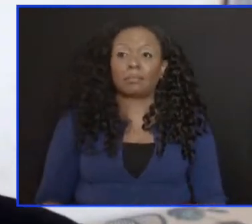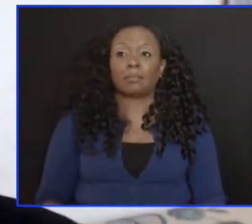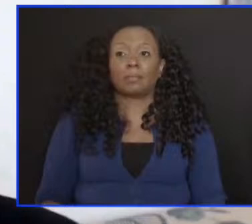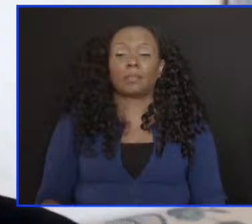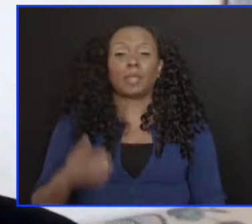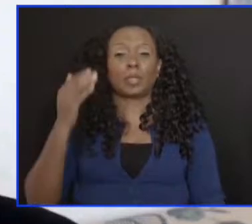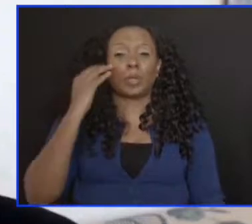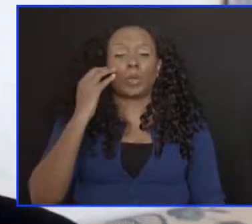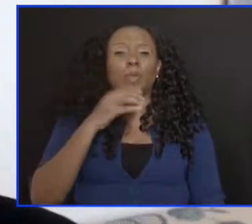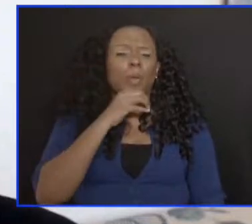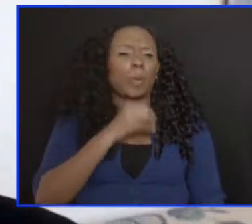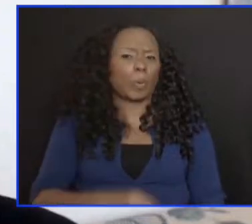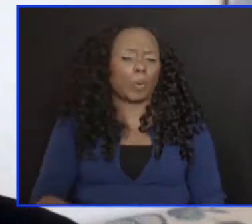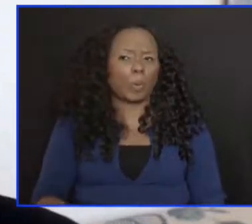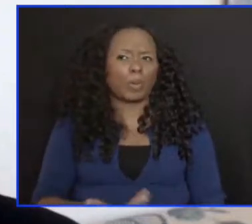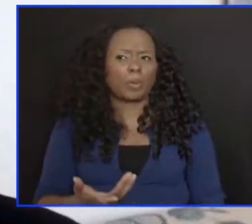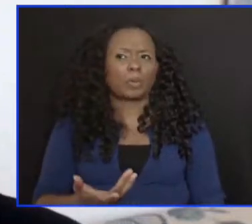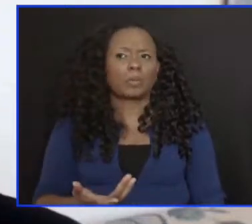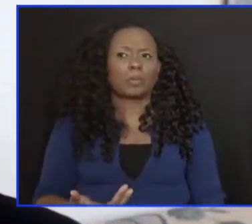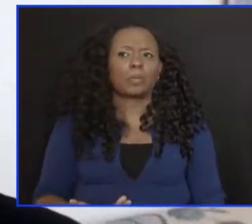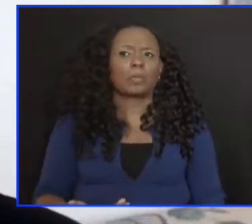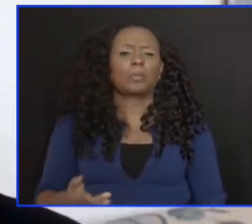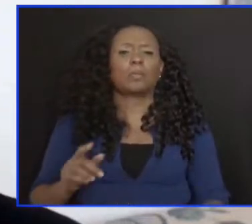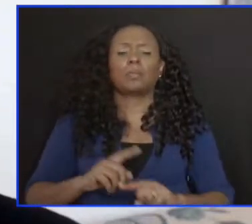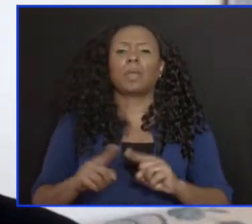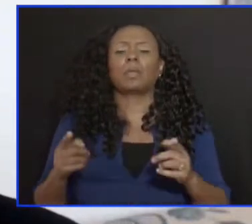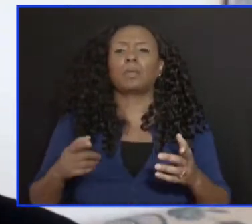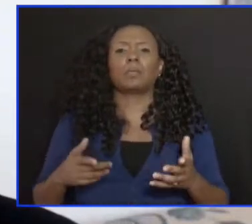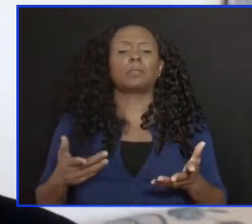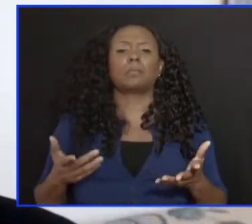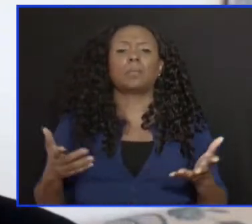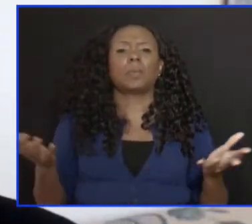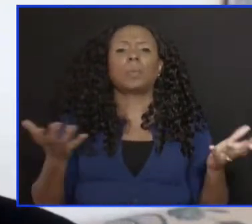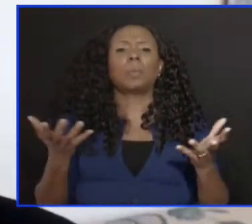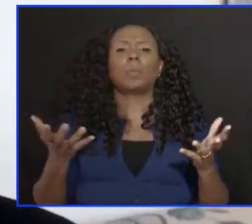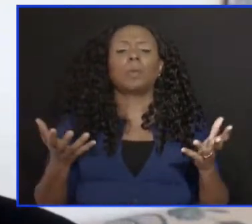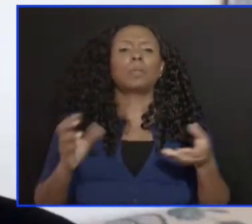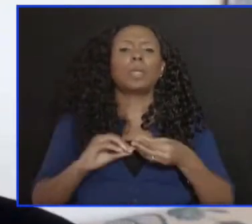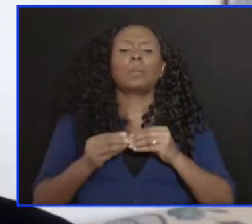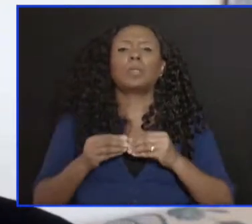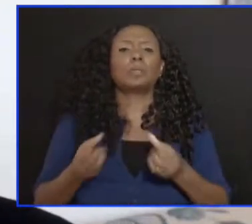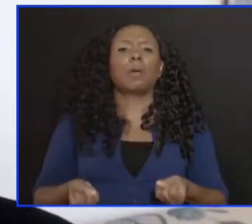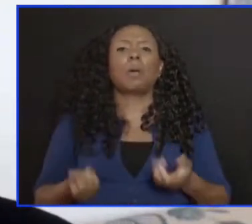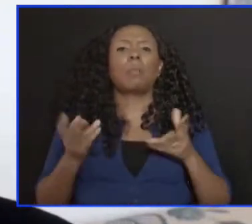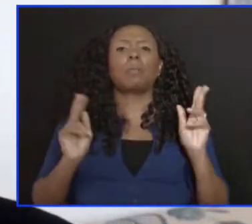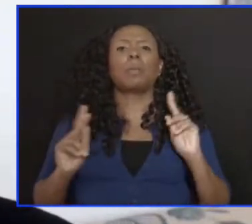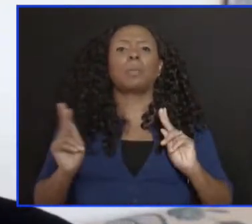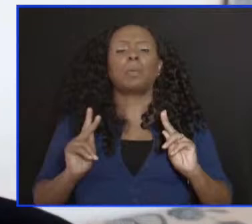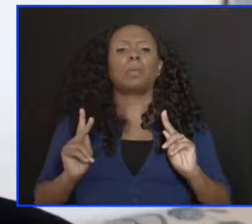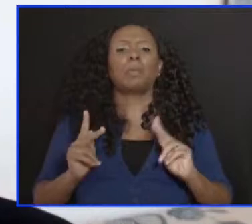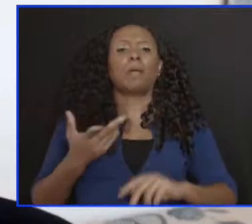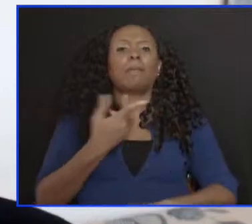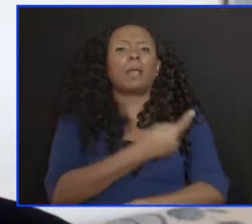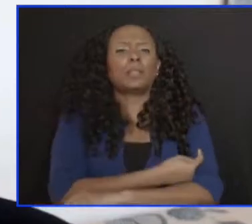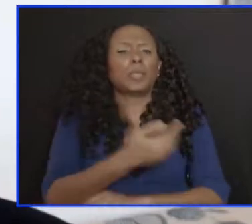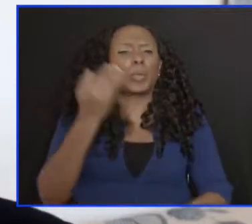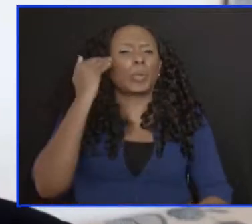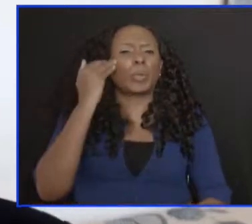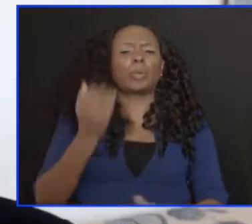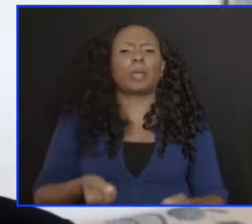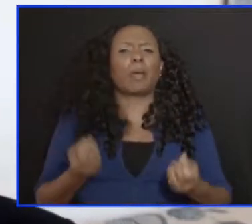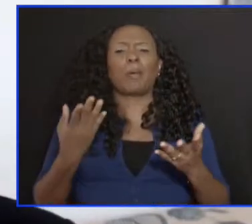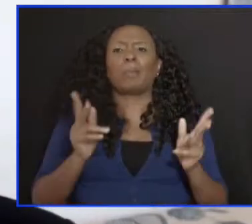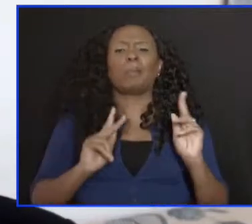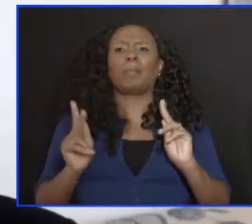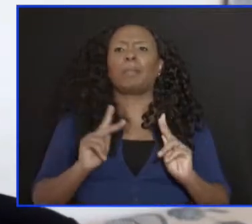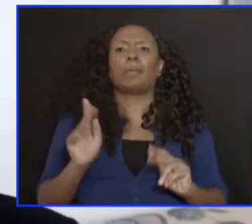But what figures are you in a position to advance in terms of what has been happening in this